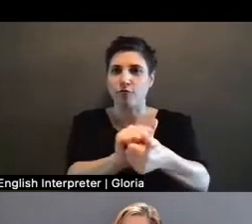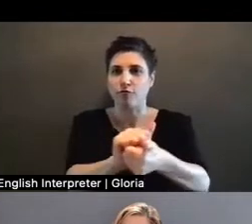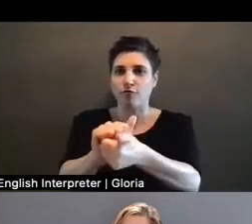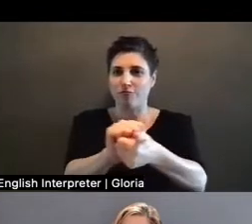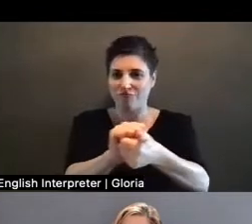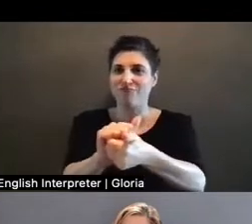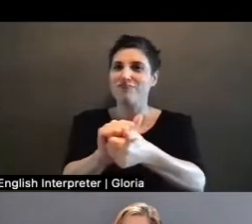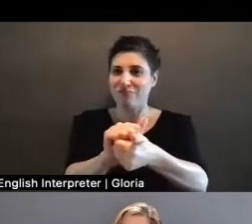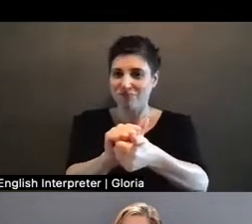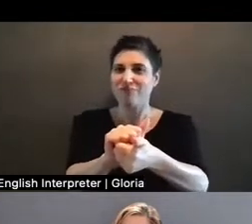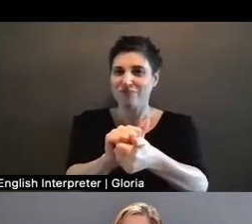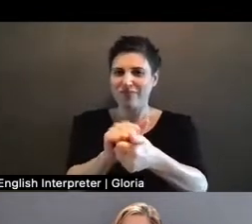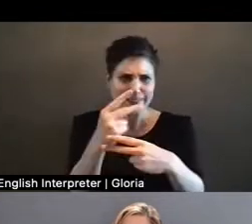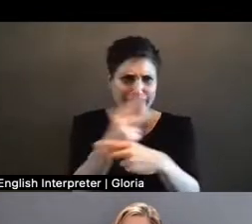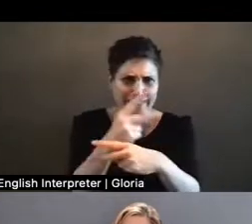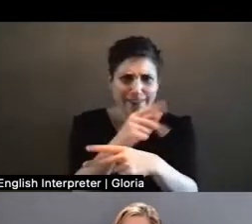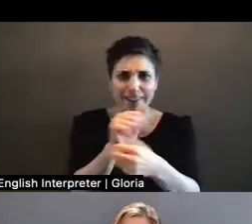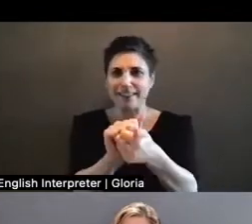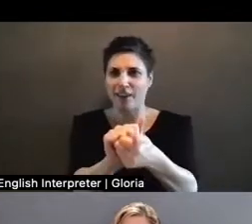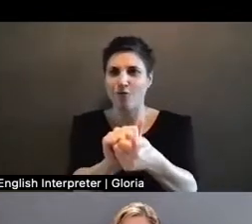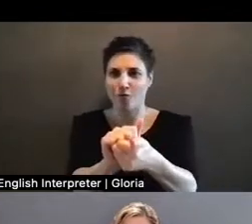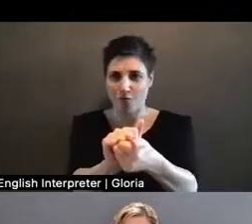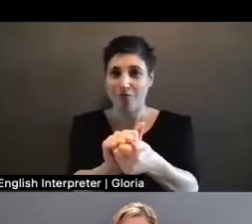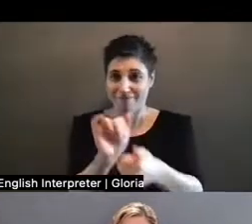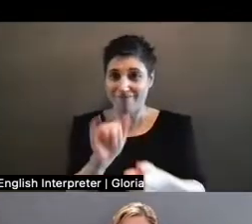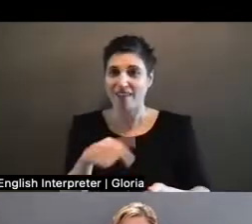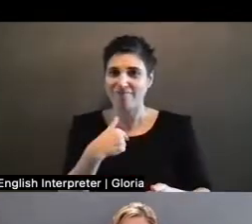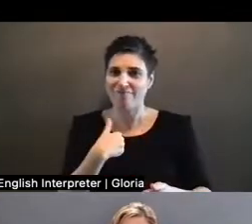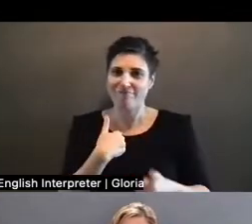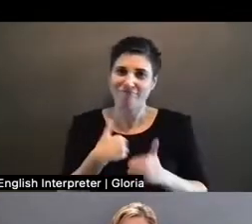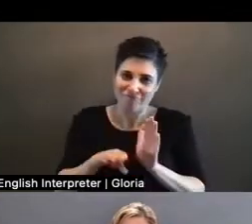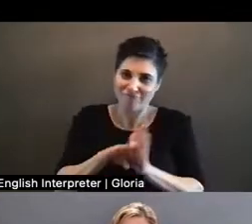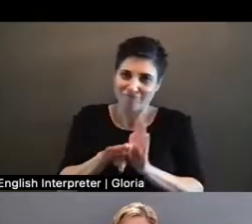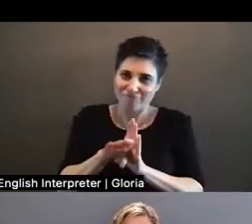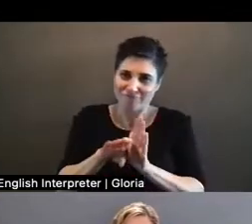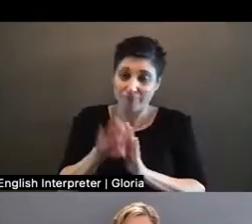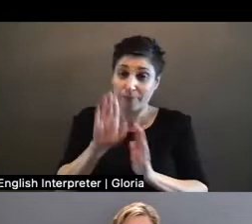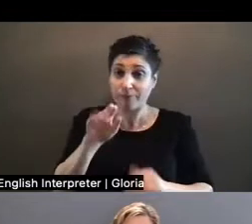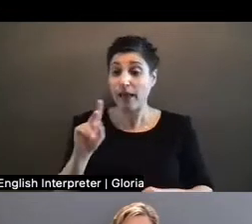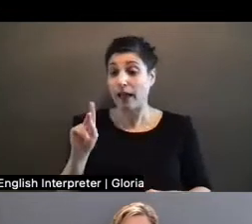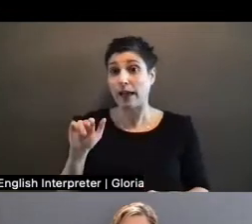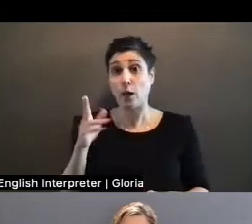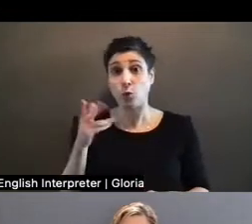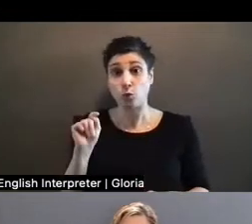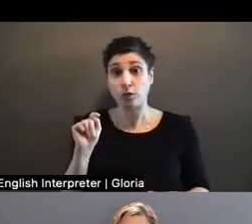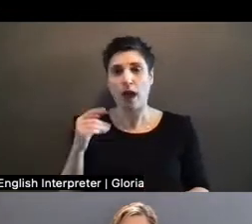One thing that's nice is that Kahoot has a lot of free examples,